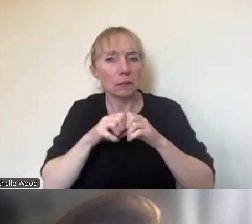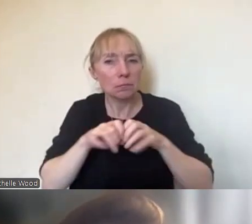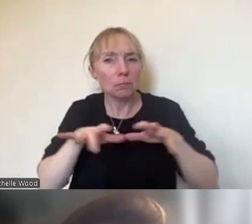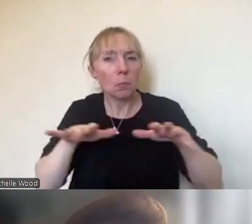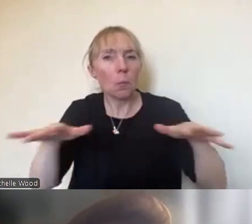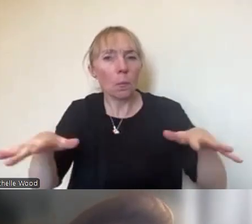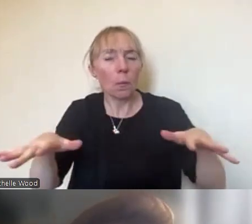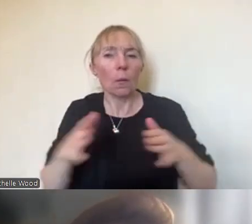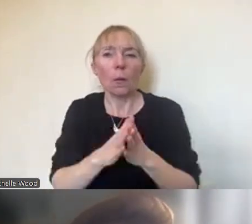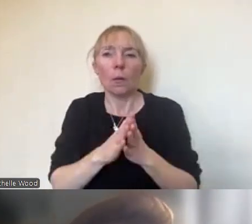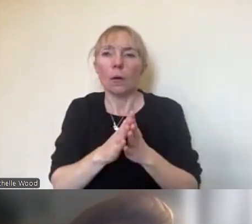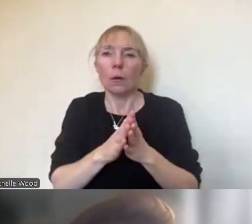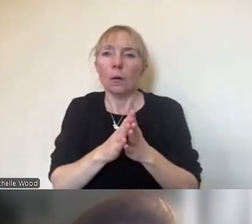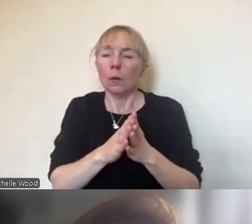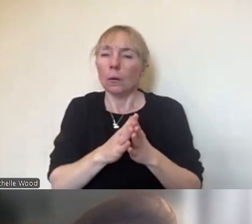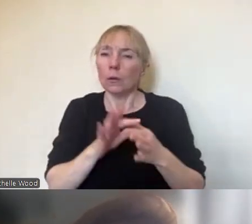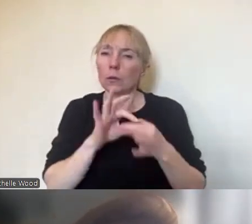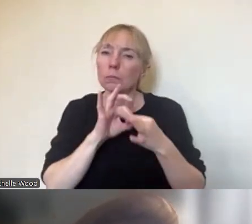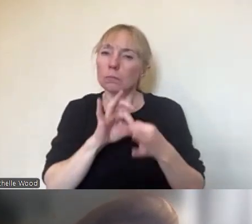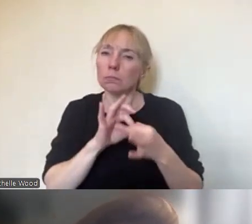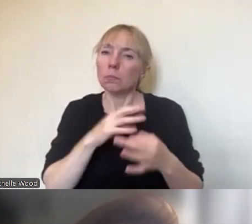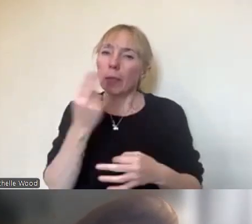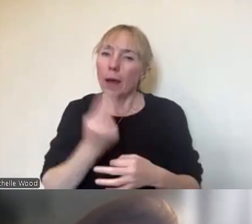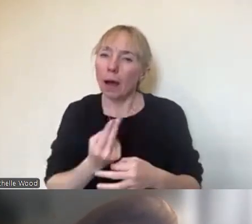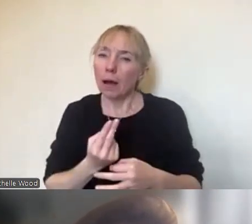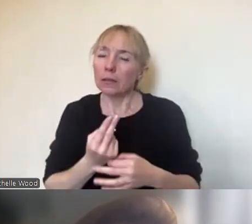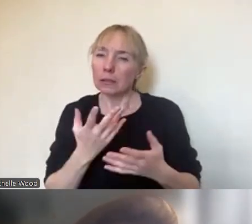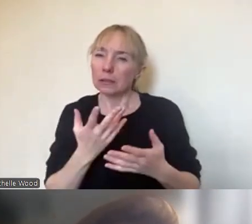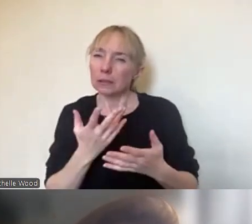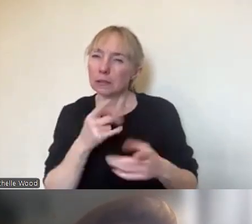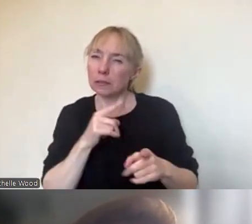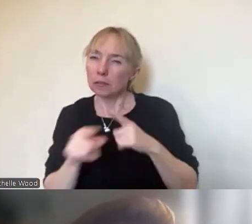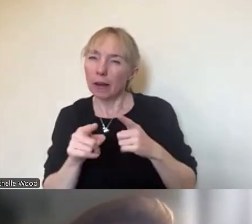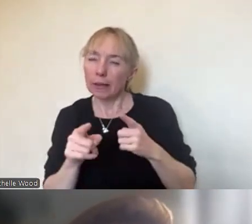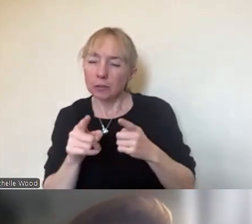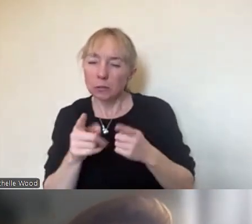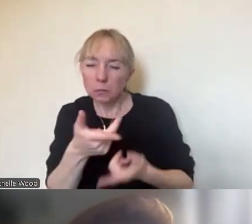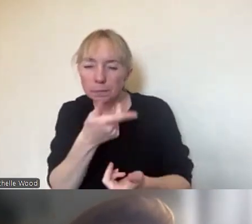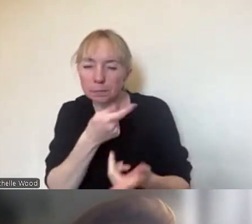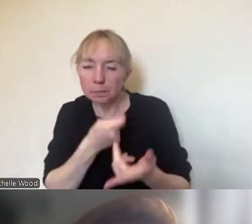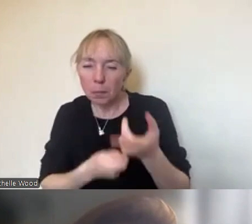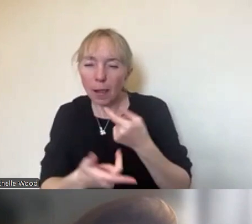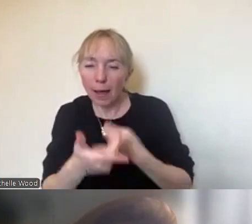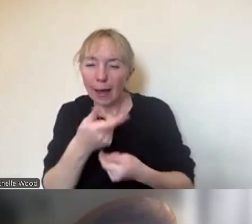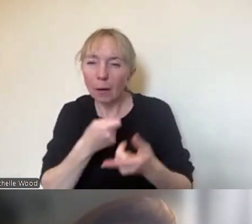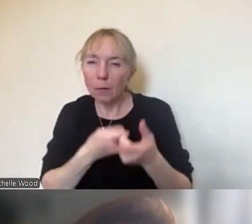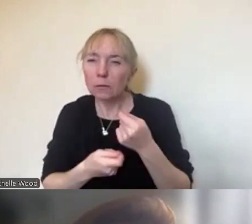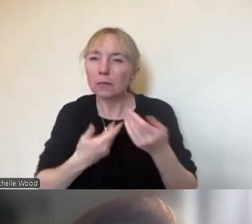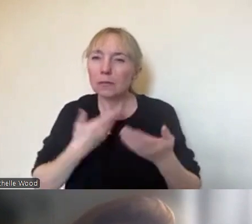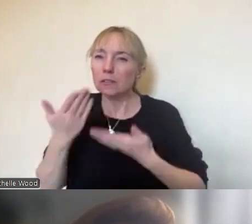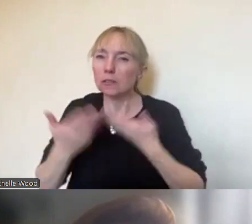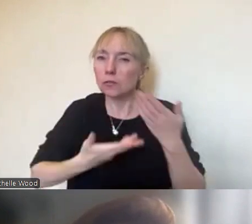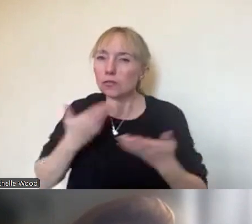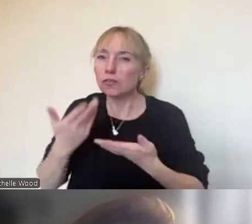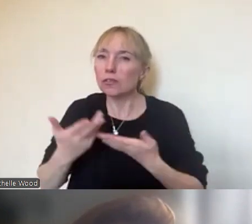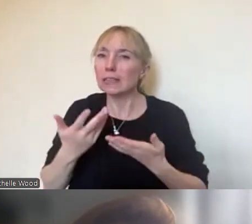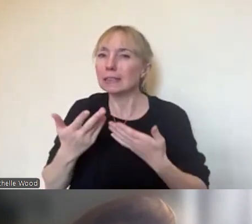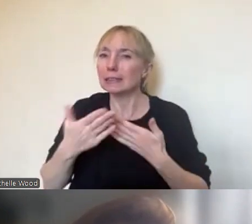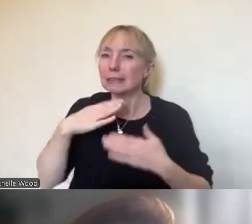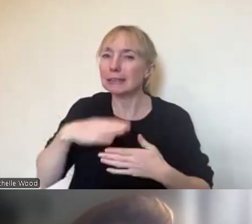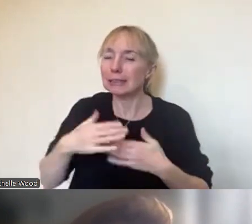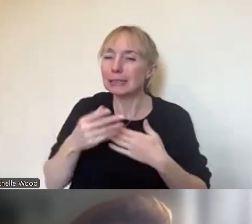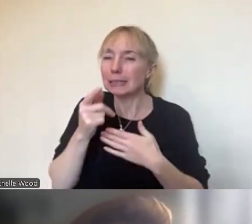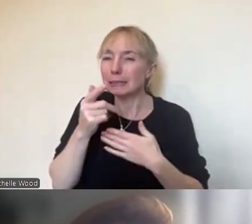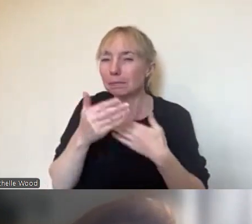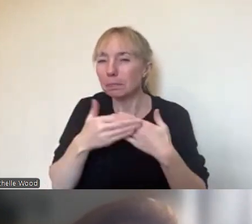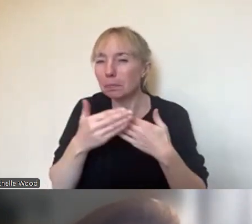with artists to kind of draw out some of those stories that maybe need a little bit more research or a little